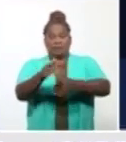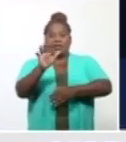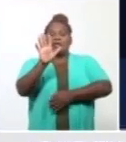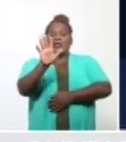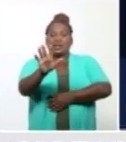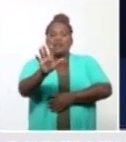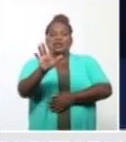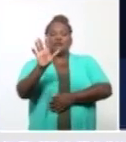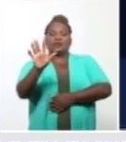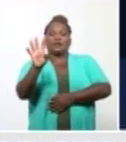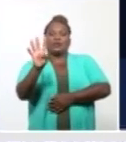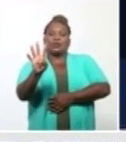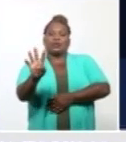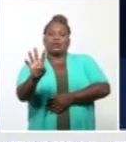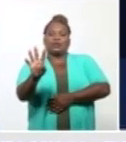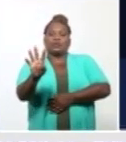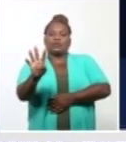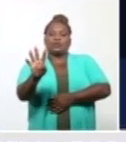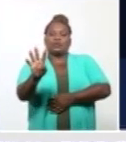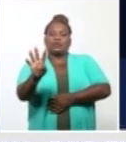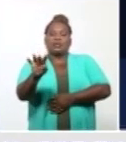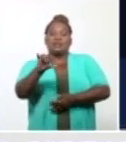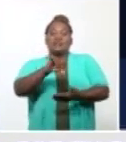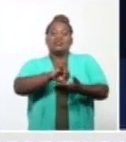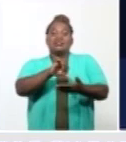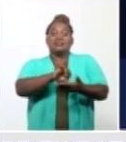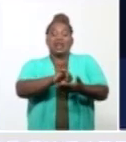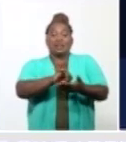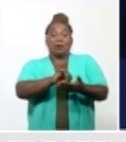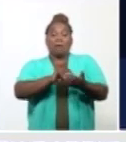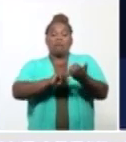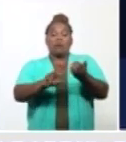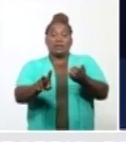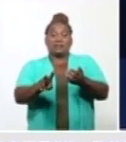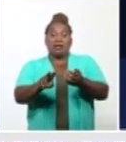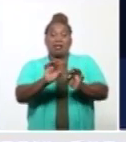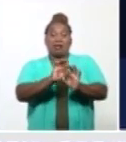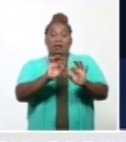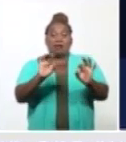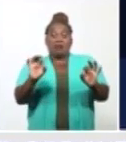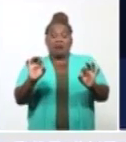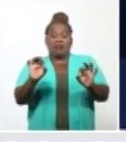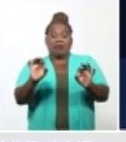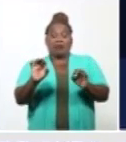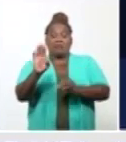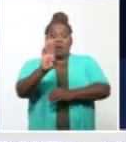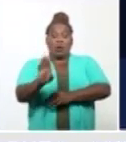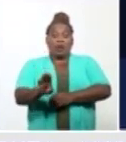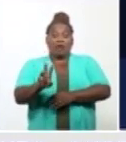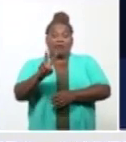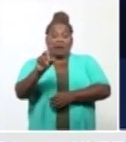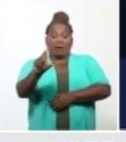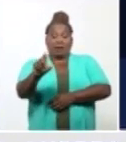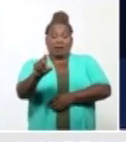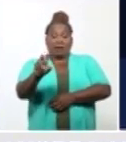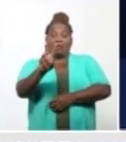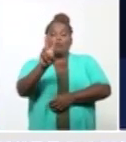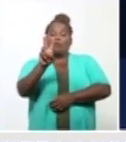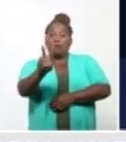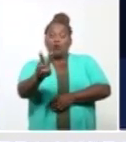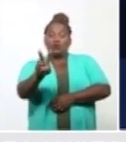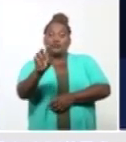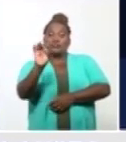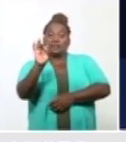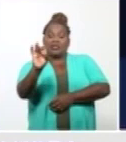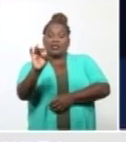554 were processed by the molecular biology laboratories of the IPK, 276 by